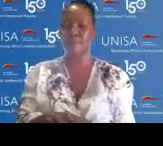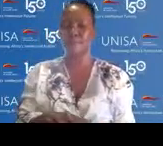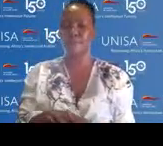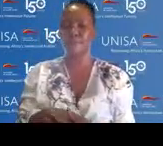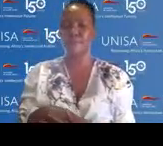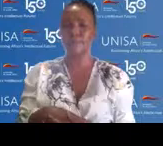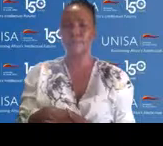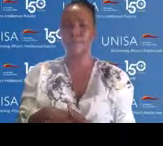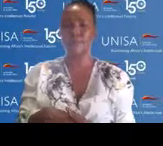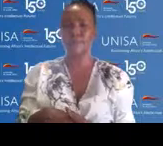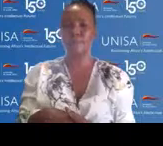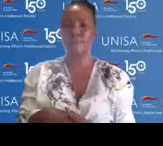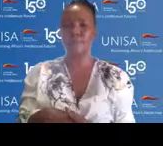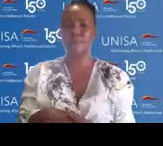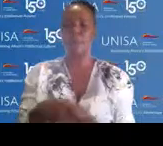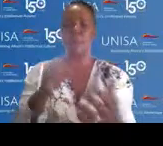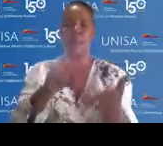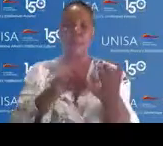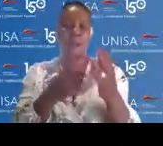again, and Bluetooth is off.